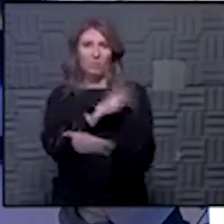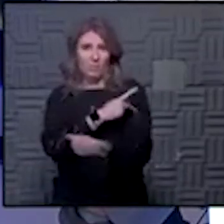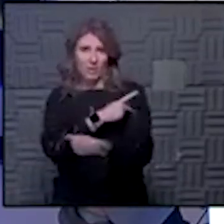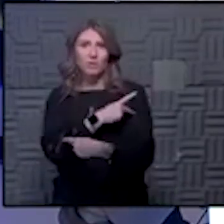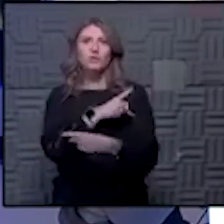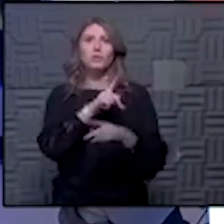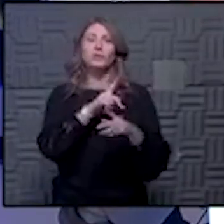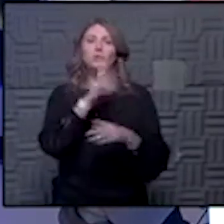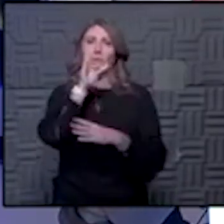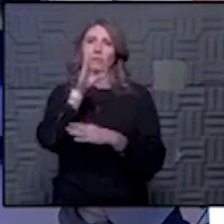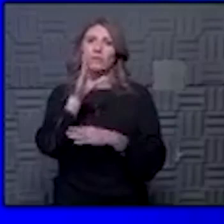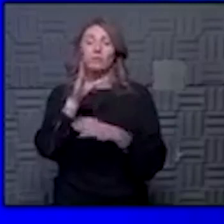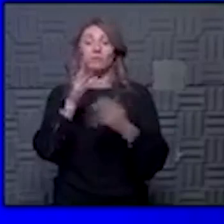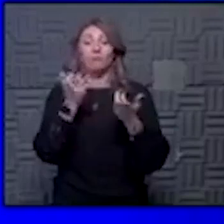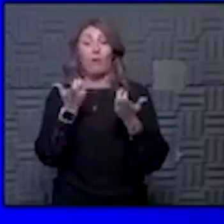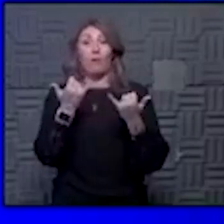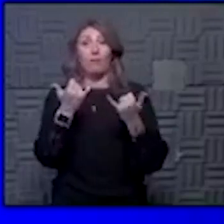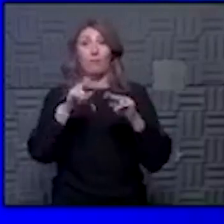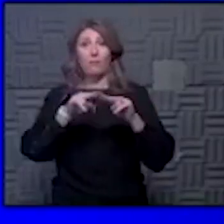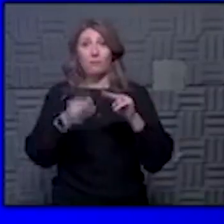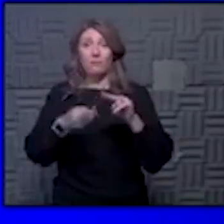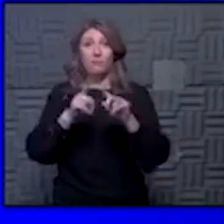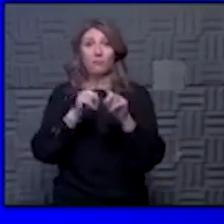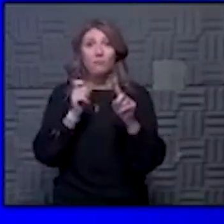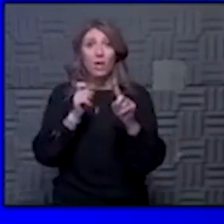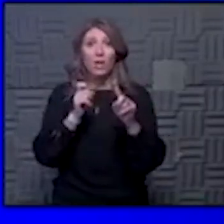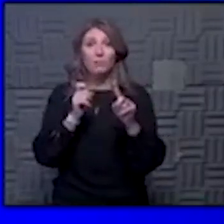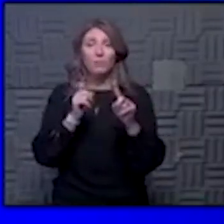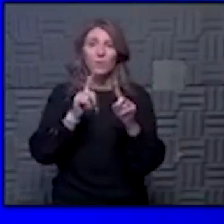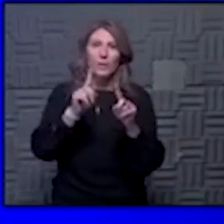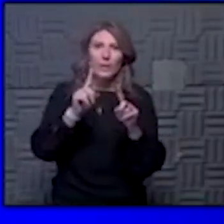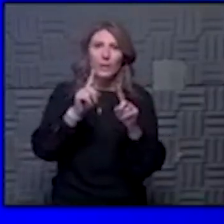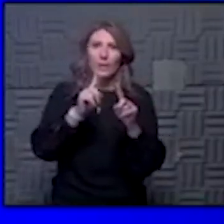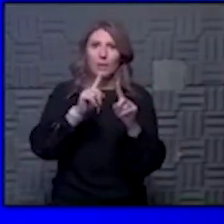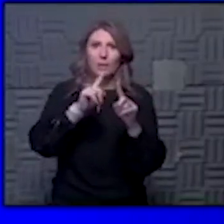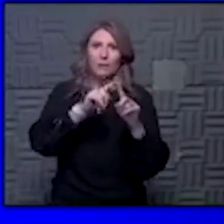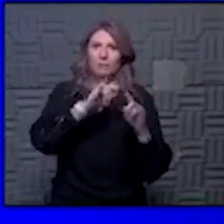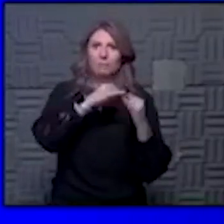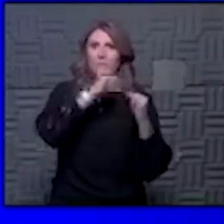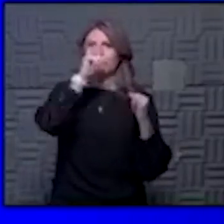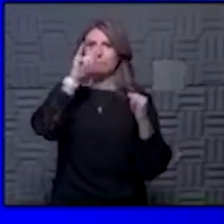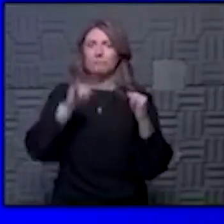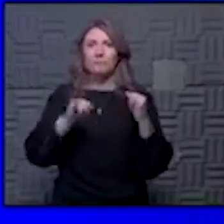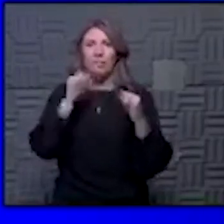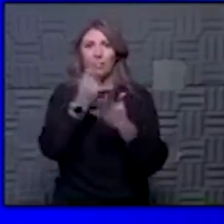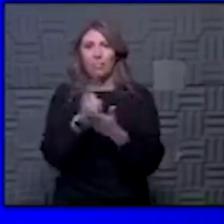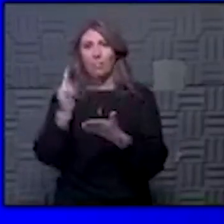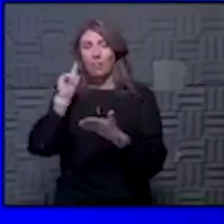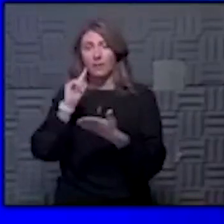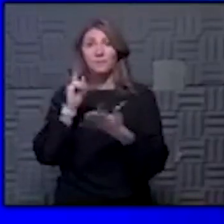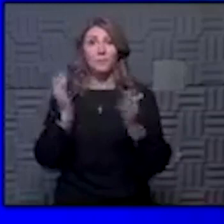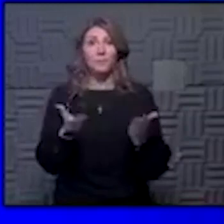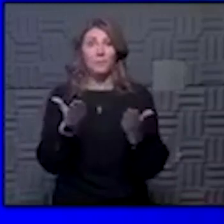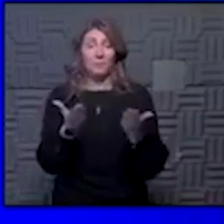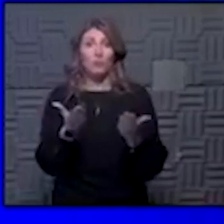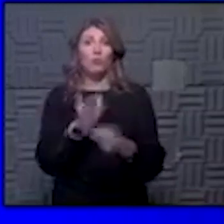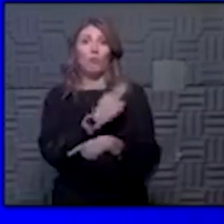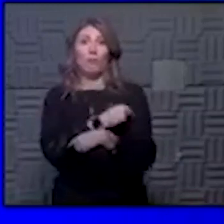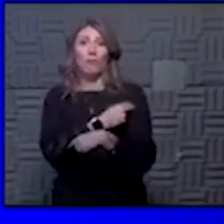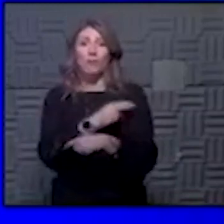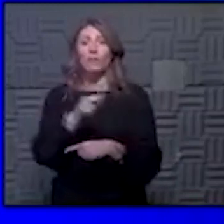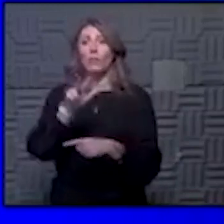hospital. Certainly, we're down right now from where we were at a peak last week. Right now in the hospital, we have